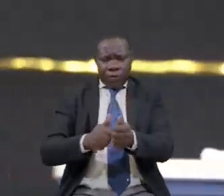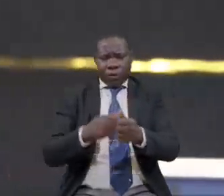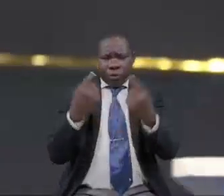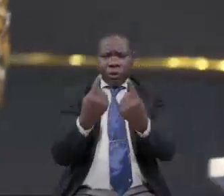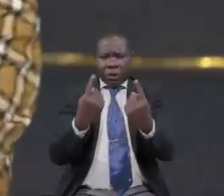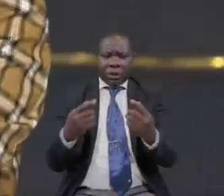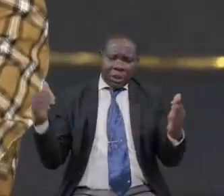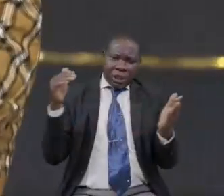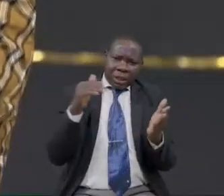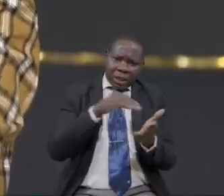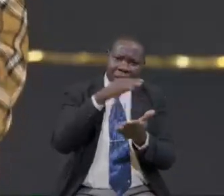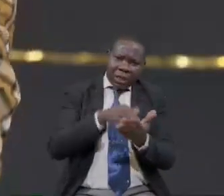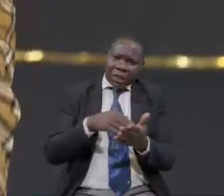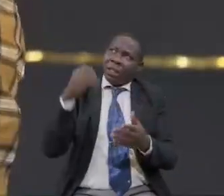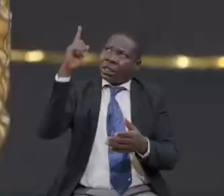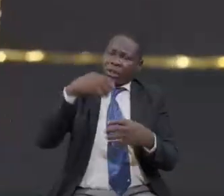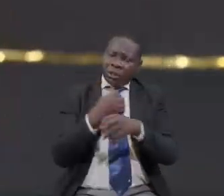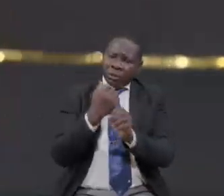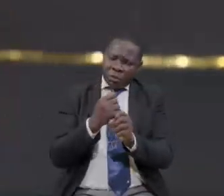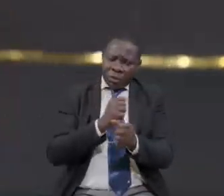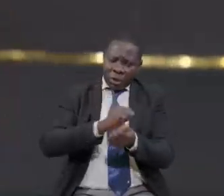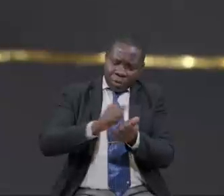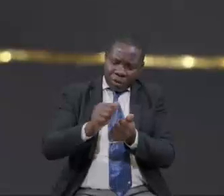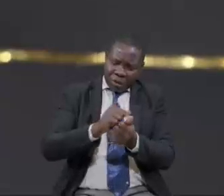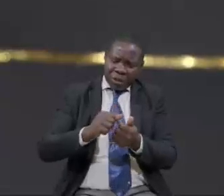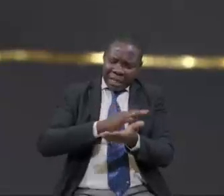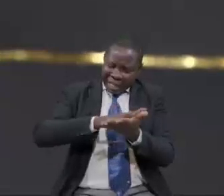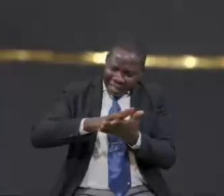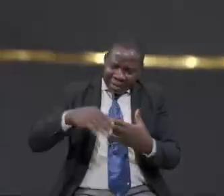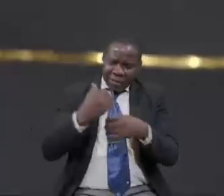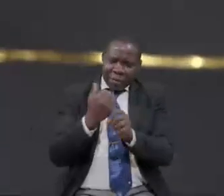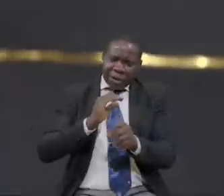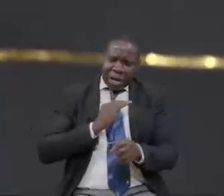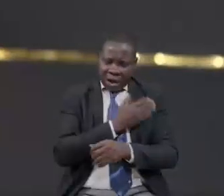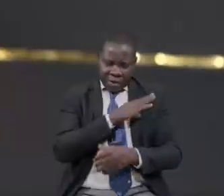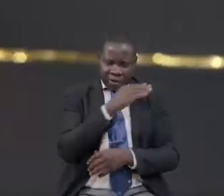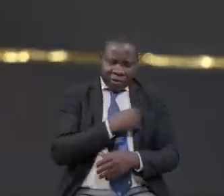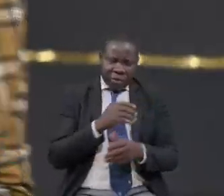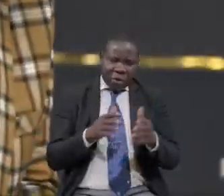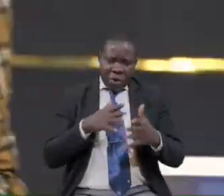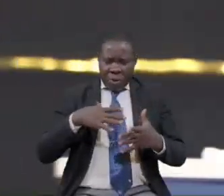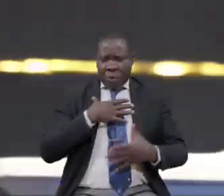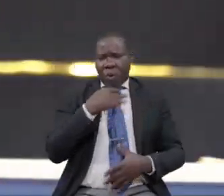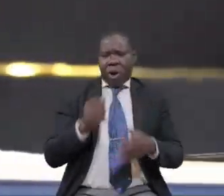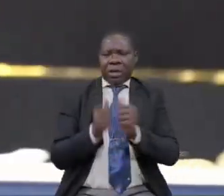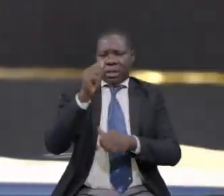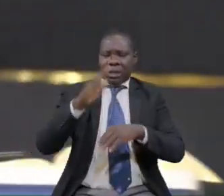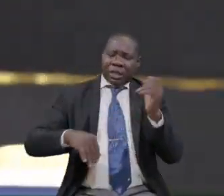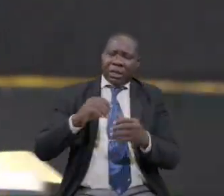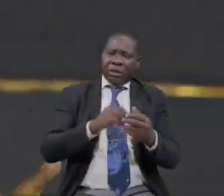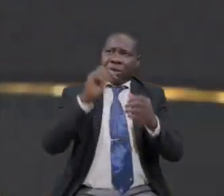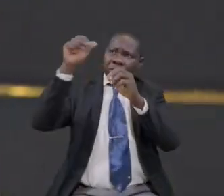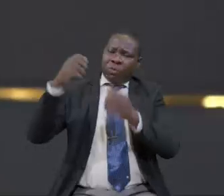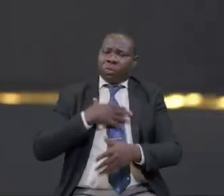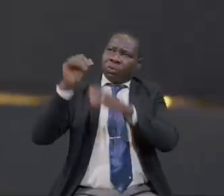and makes our souls whiter than snow. And because he makes them whiter than snow, there's